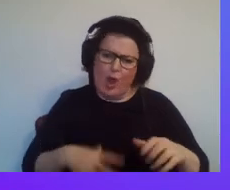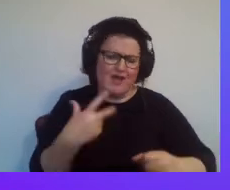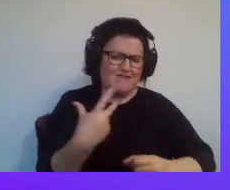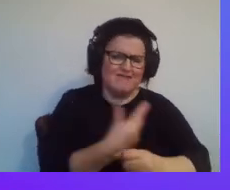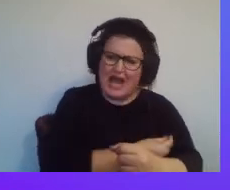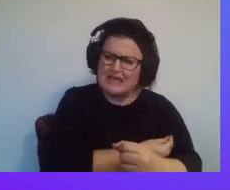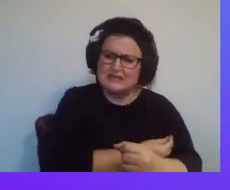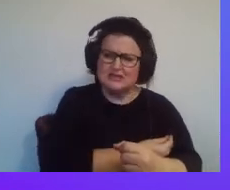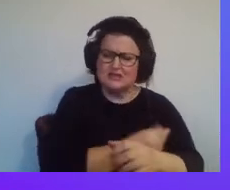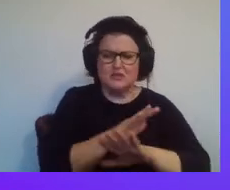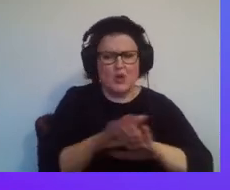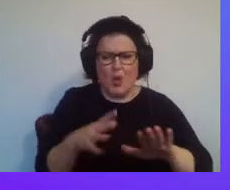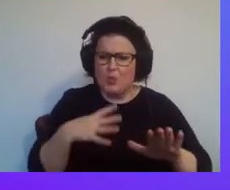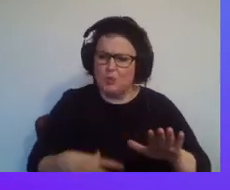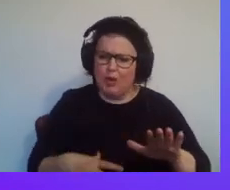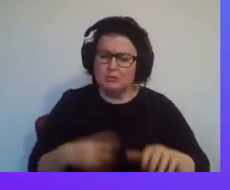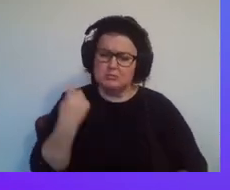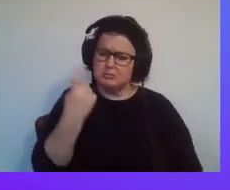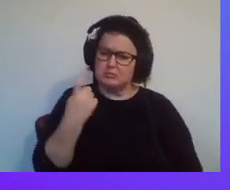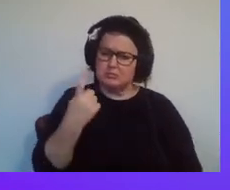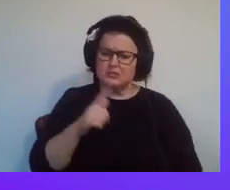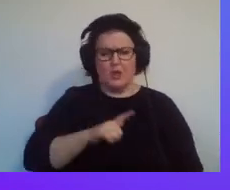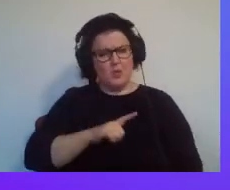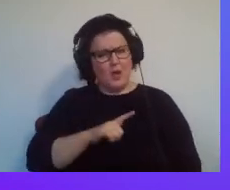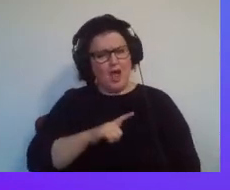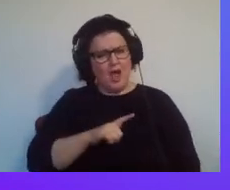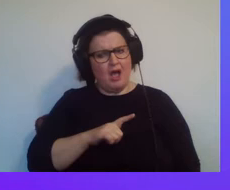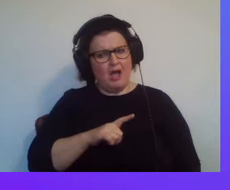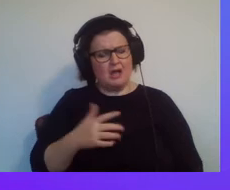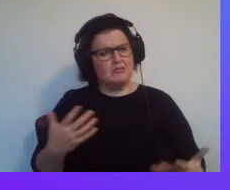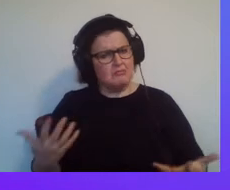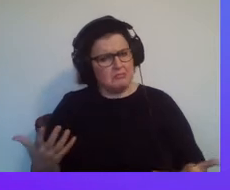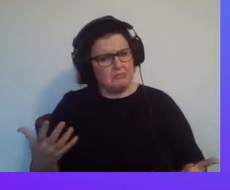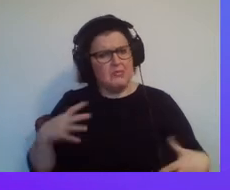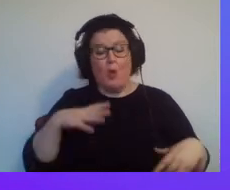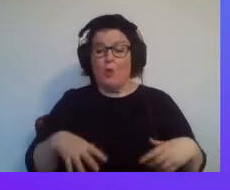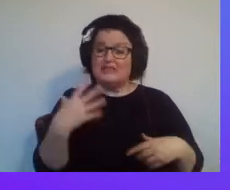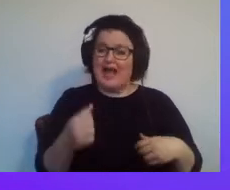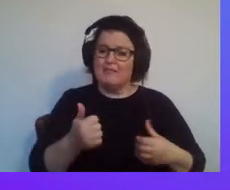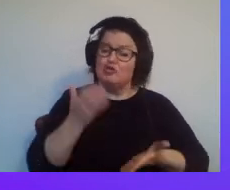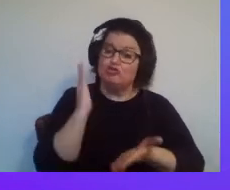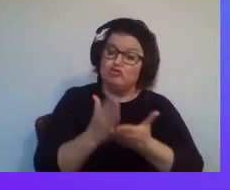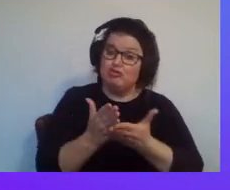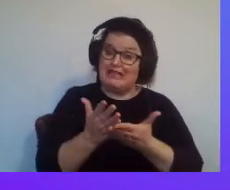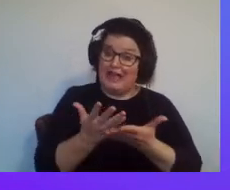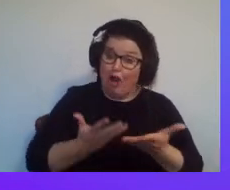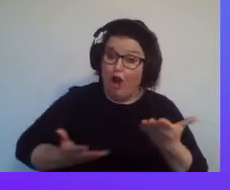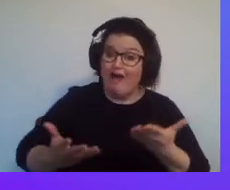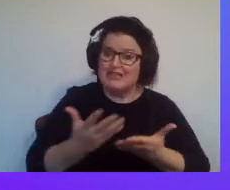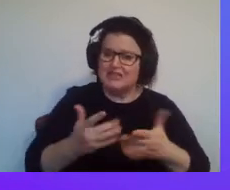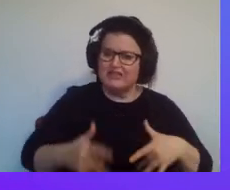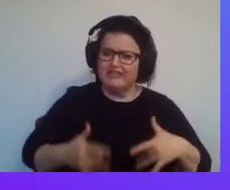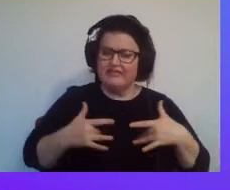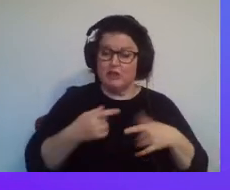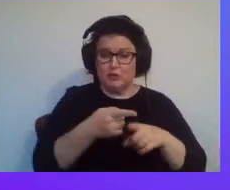to be vaccinated. It's important that we have real conversations about this, this reluctance, real